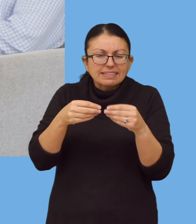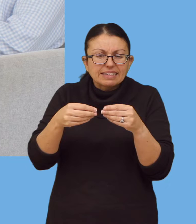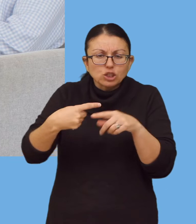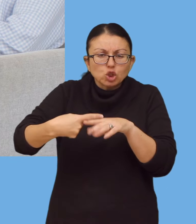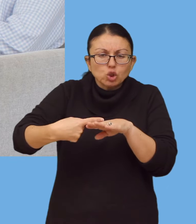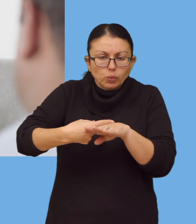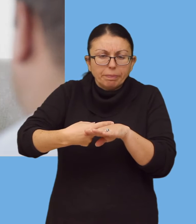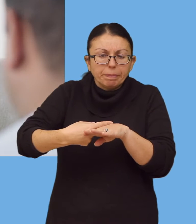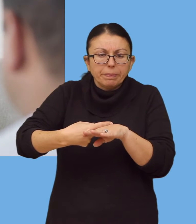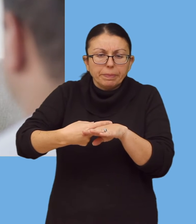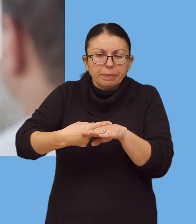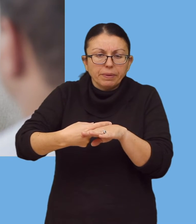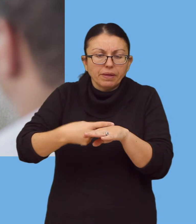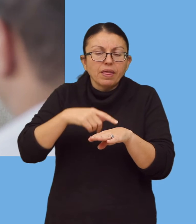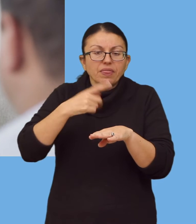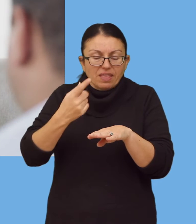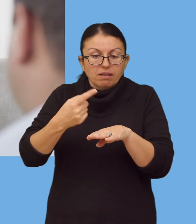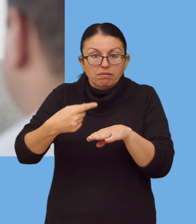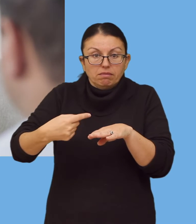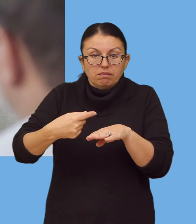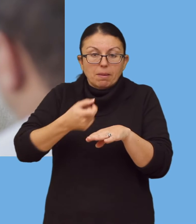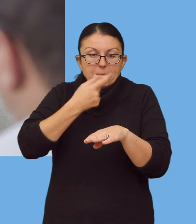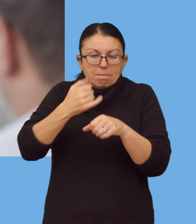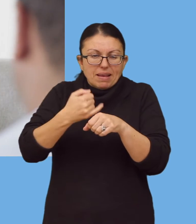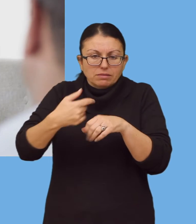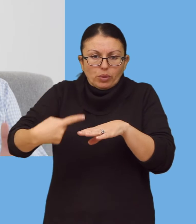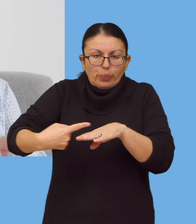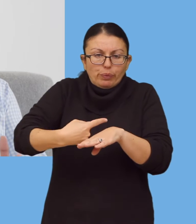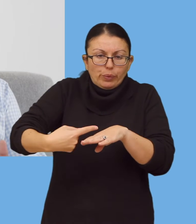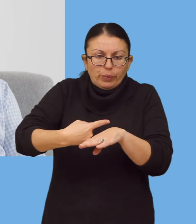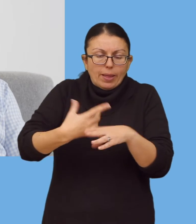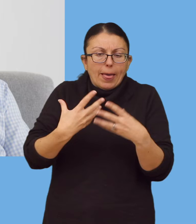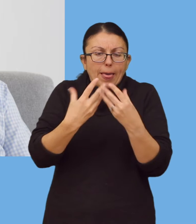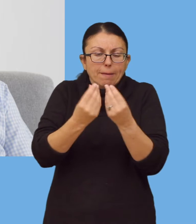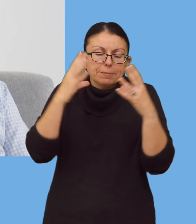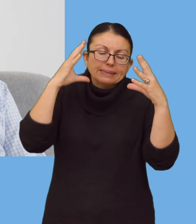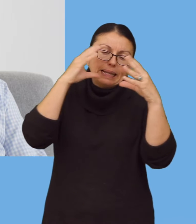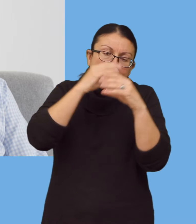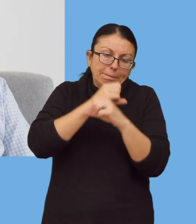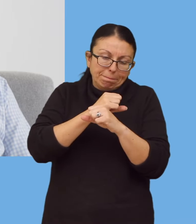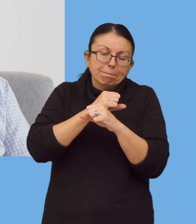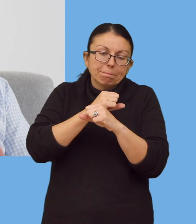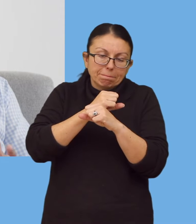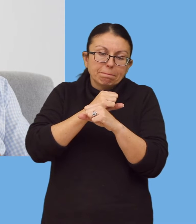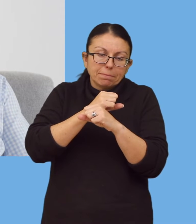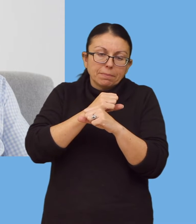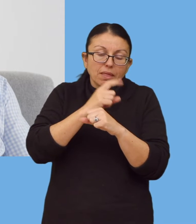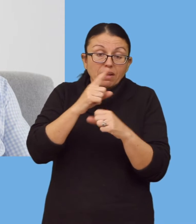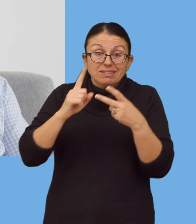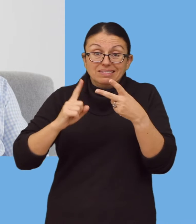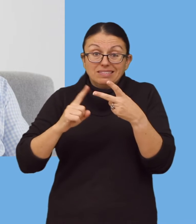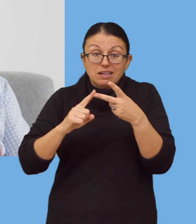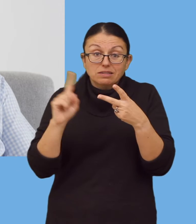of your hand, and then giving you some medicine through that makes you go to sleep. And then the